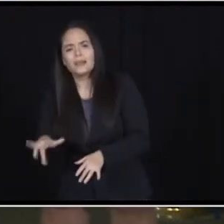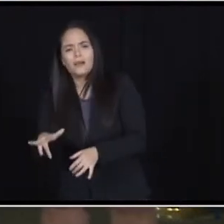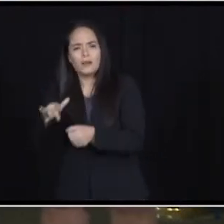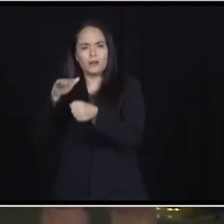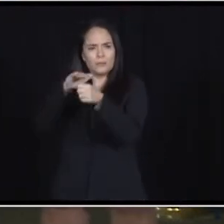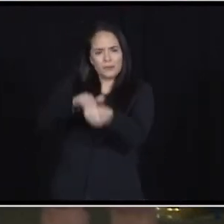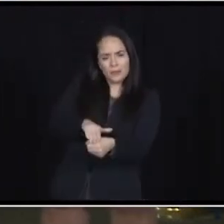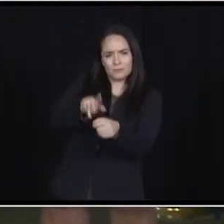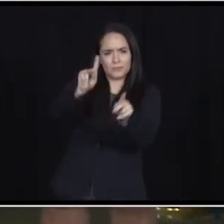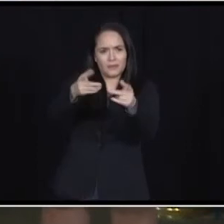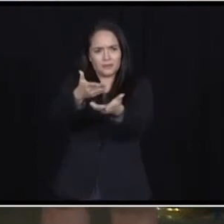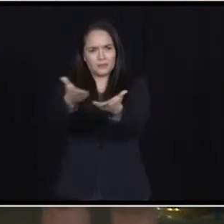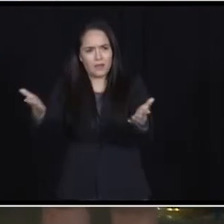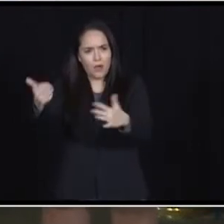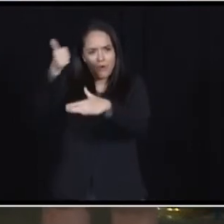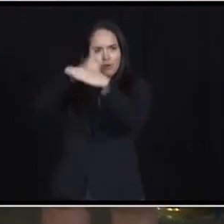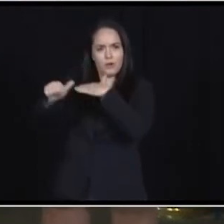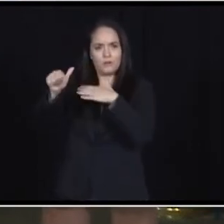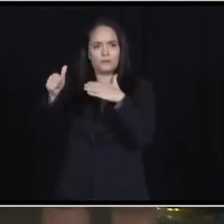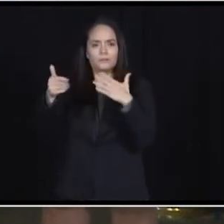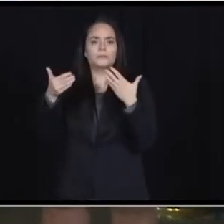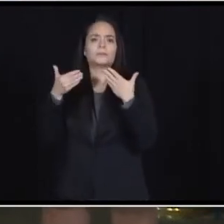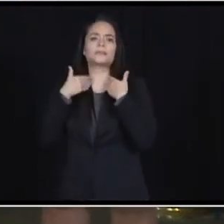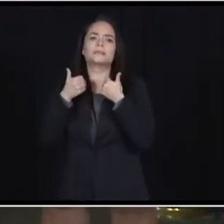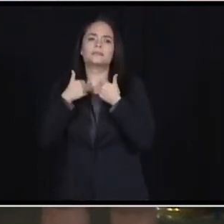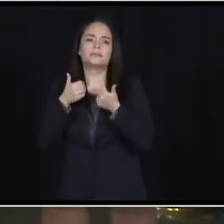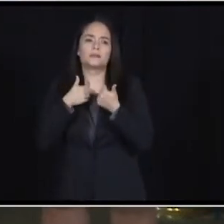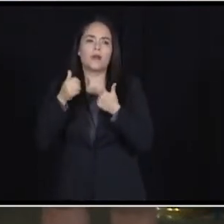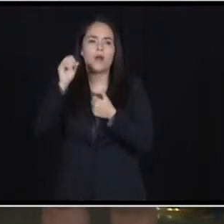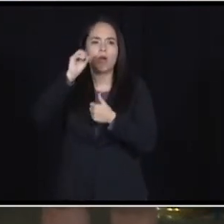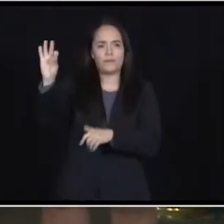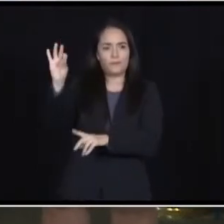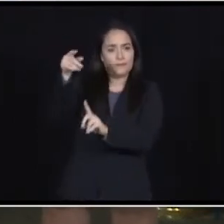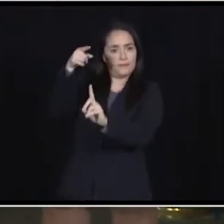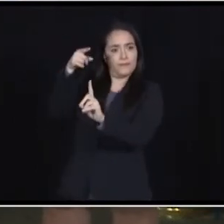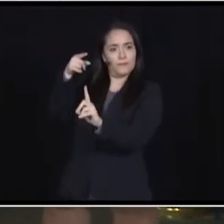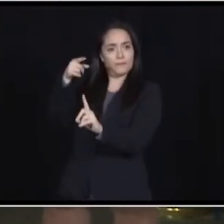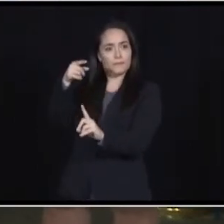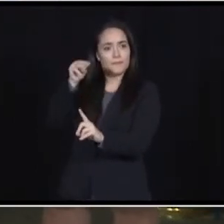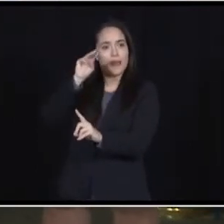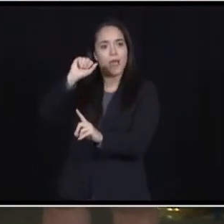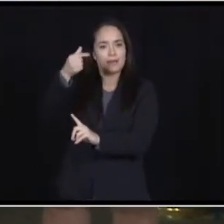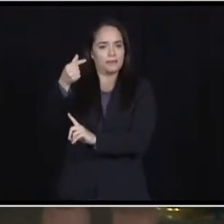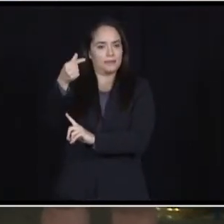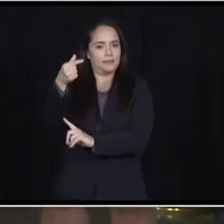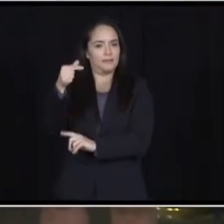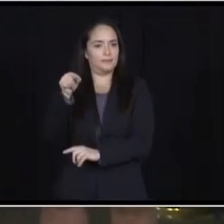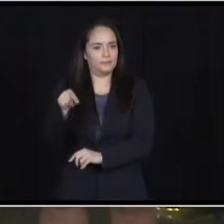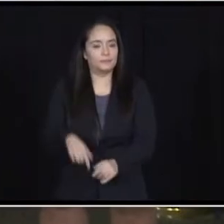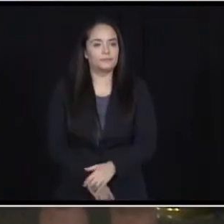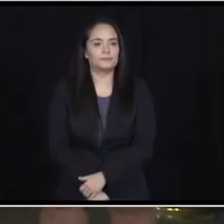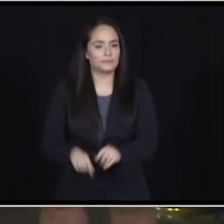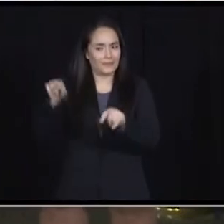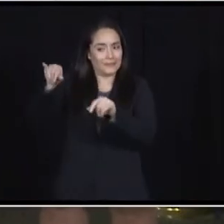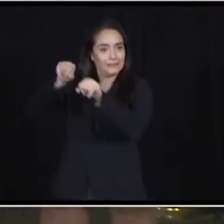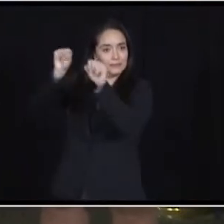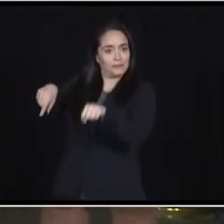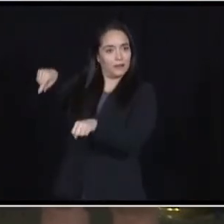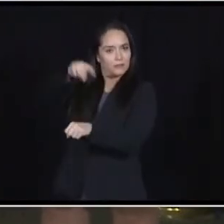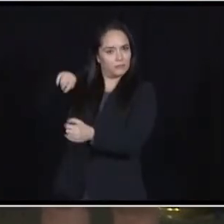Justice Centres. No matter where you live in the province of Ontario, we have made it our mission to help protect the